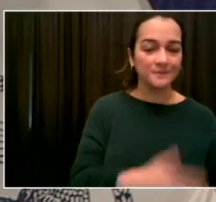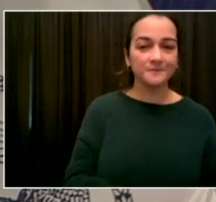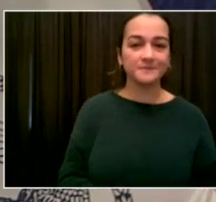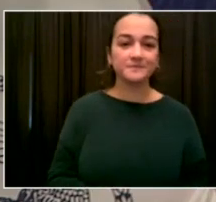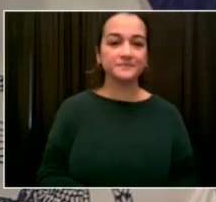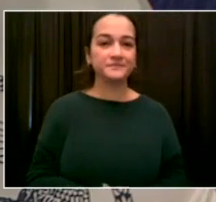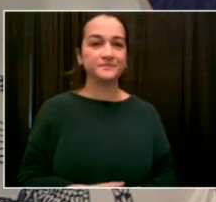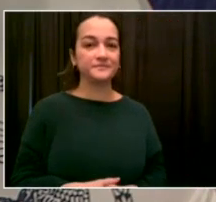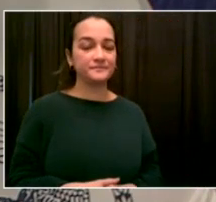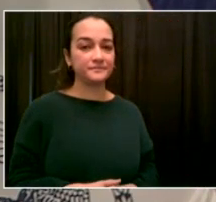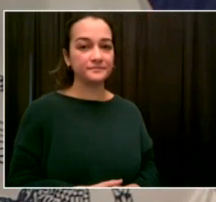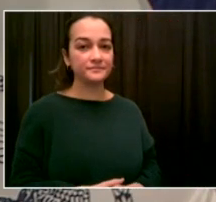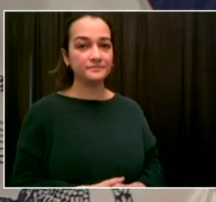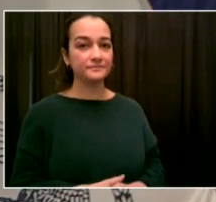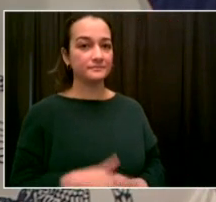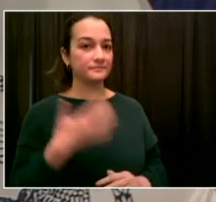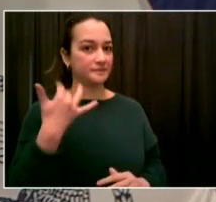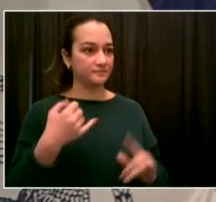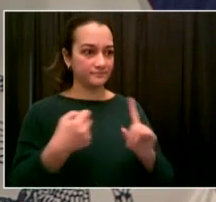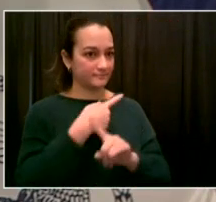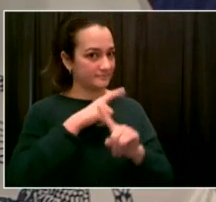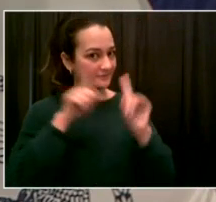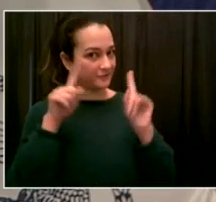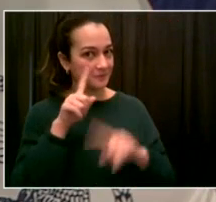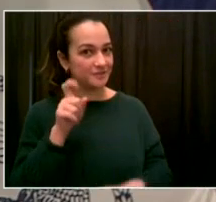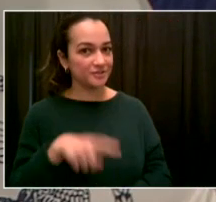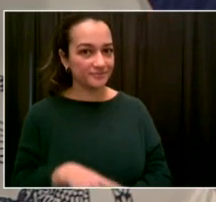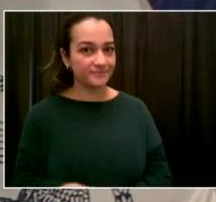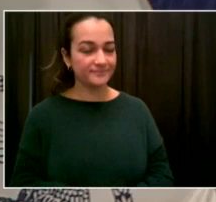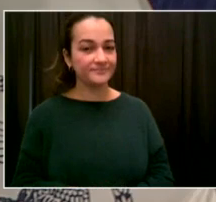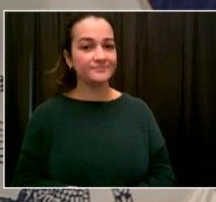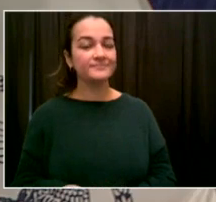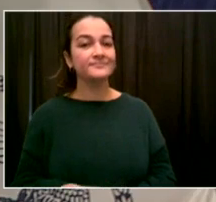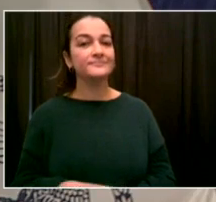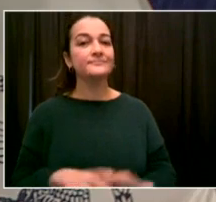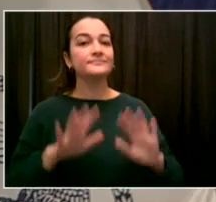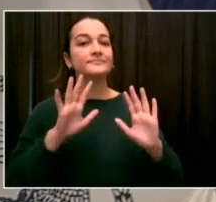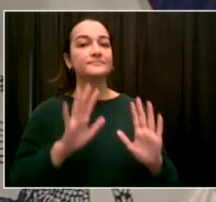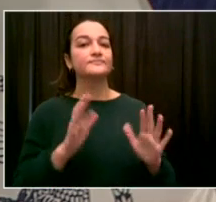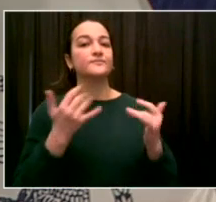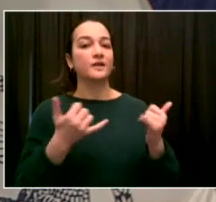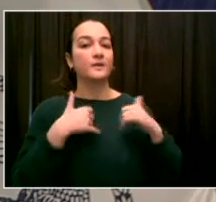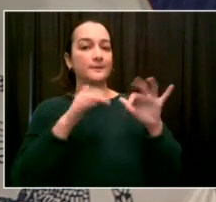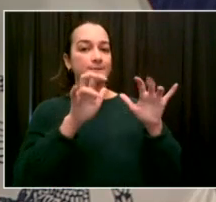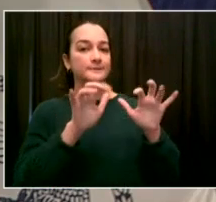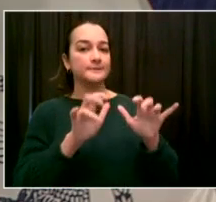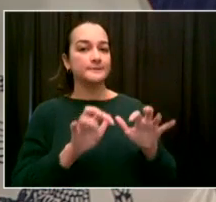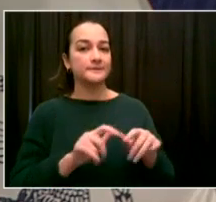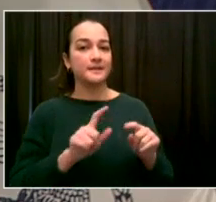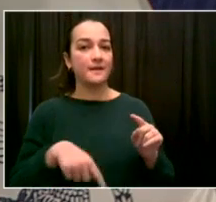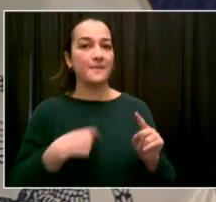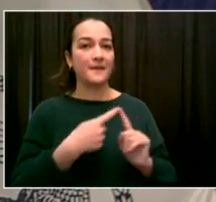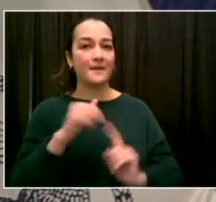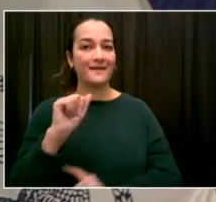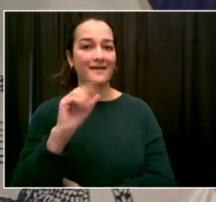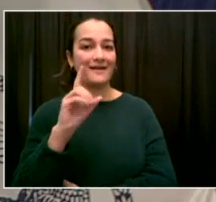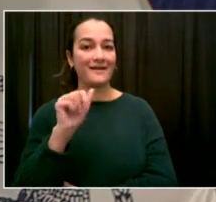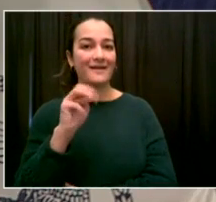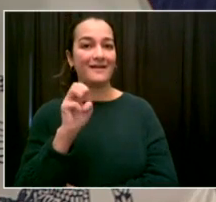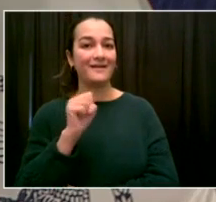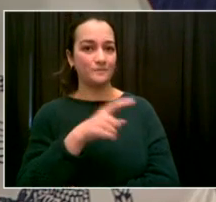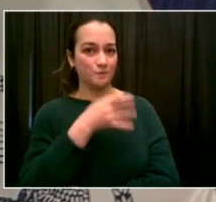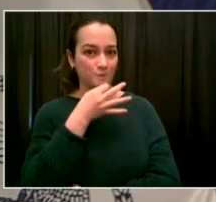about what changes are going to happen when Mayor-elect Adams takes over in the new year. And many